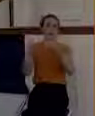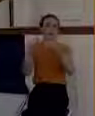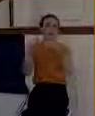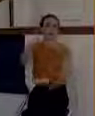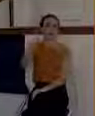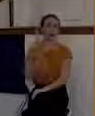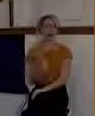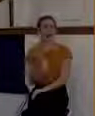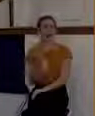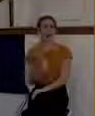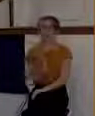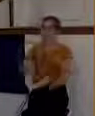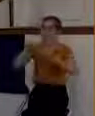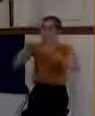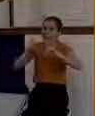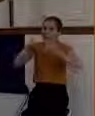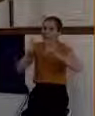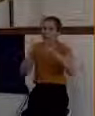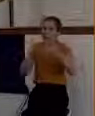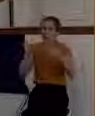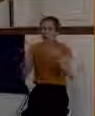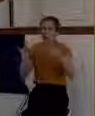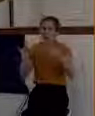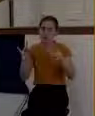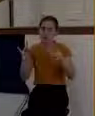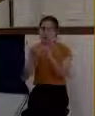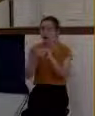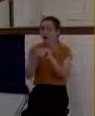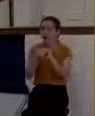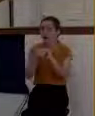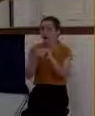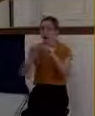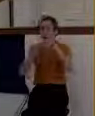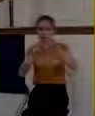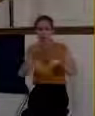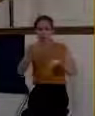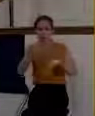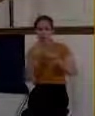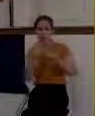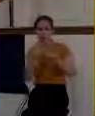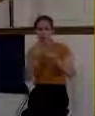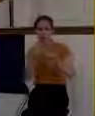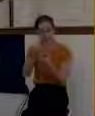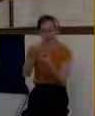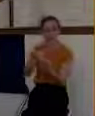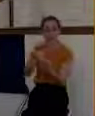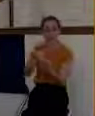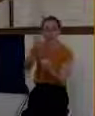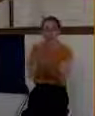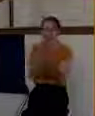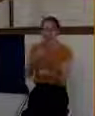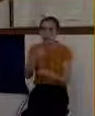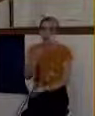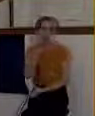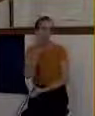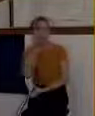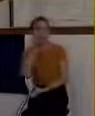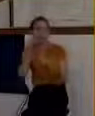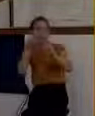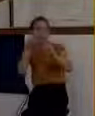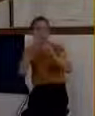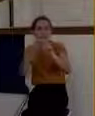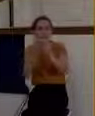What's the standard of testing it? Again, it's God's word. Everything that you hear, you better test it. Let me just say this. Don't believe everything I say just because I'm